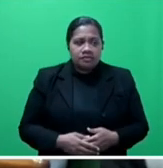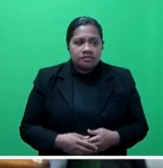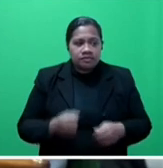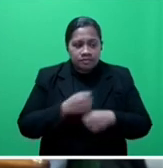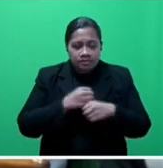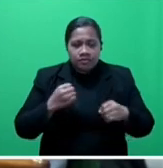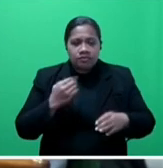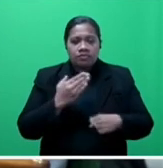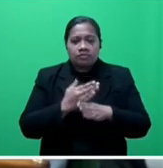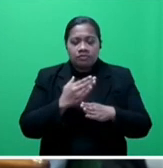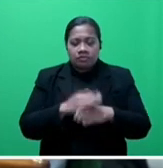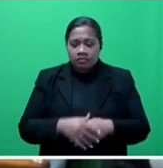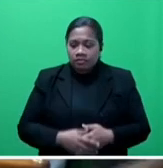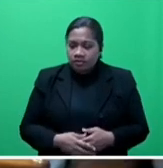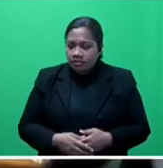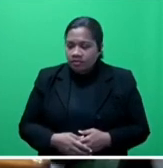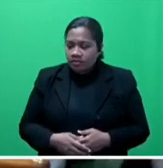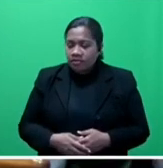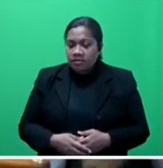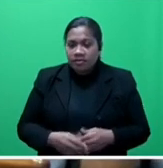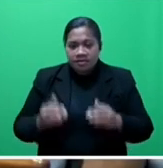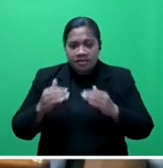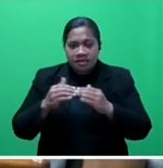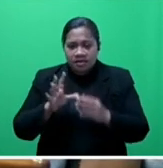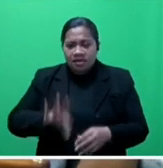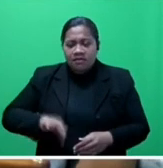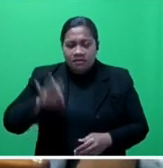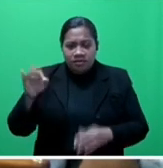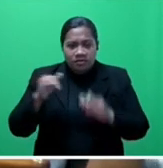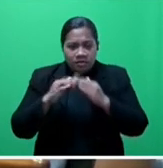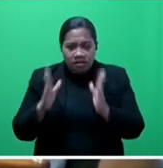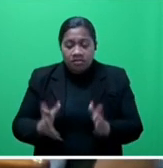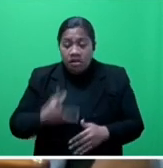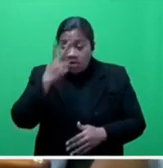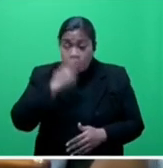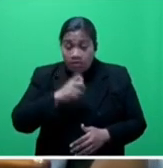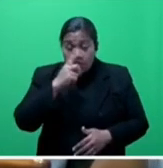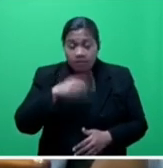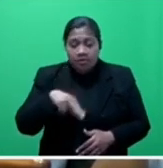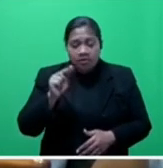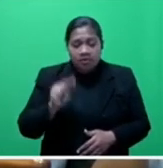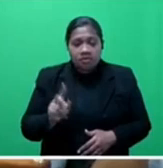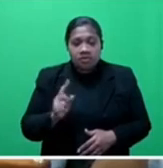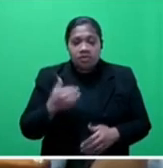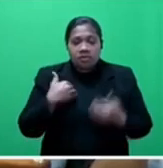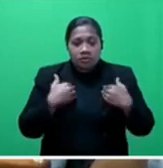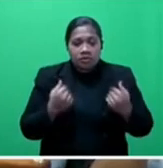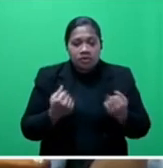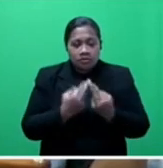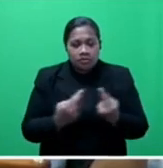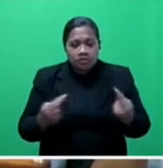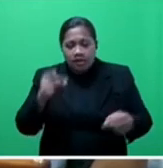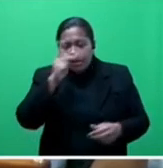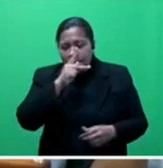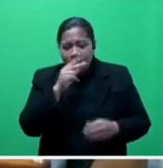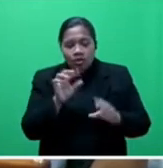reasonable rent and affordable housing. Our older folks deserve a well-resourced public hospital, not